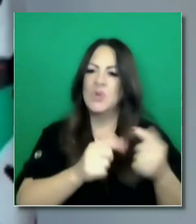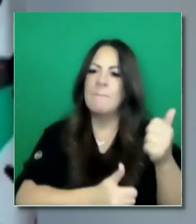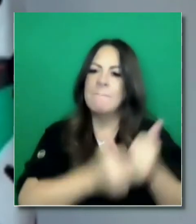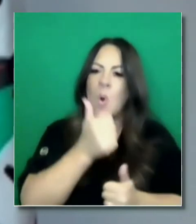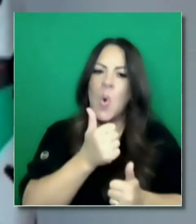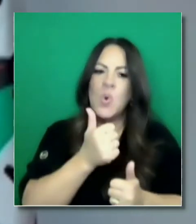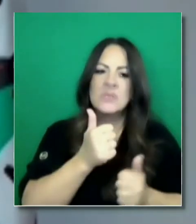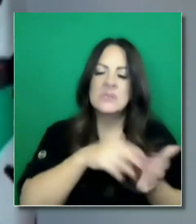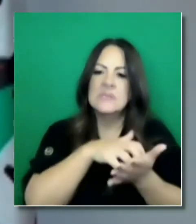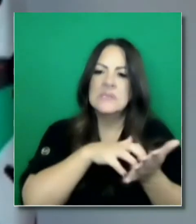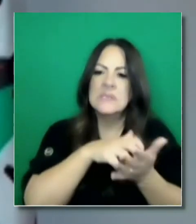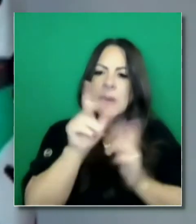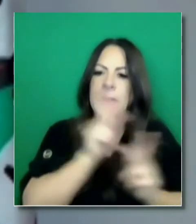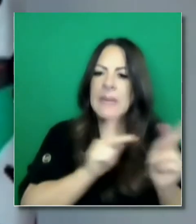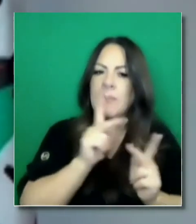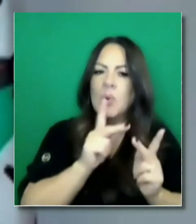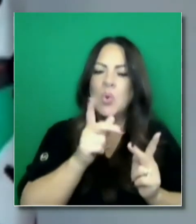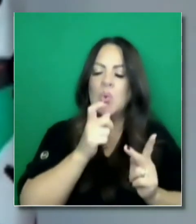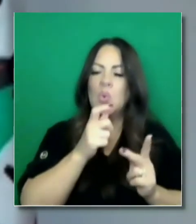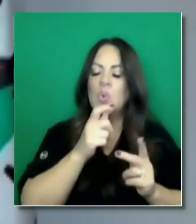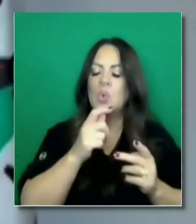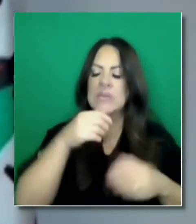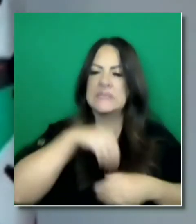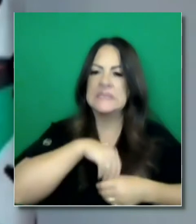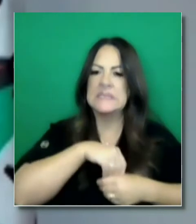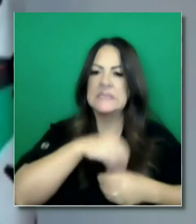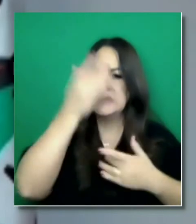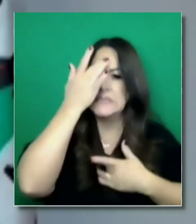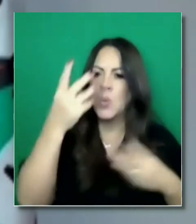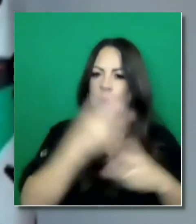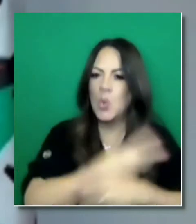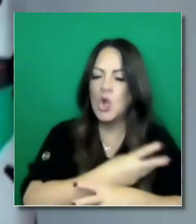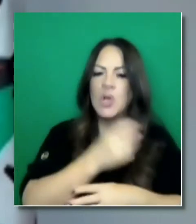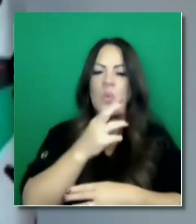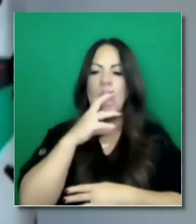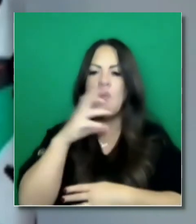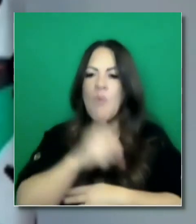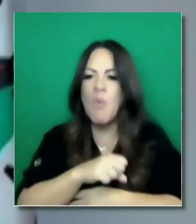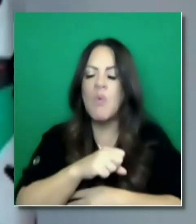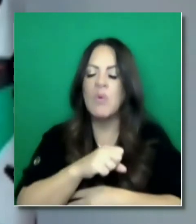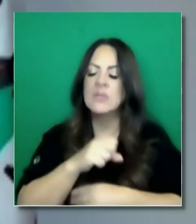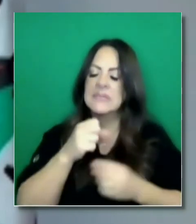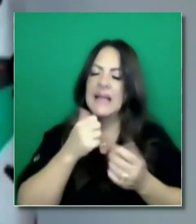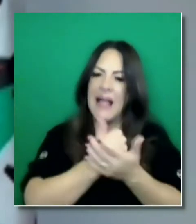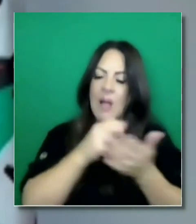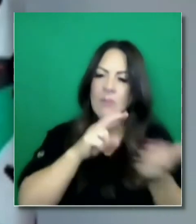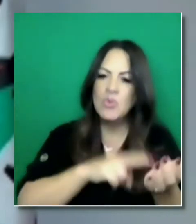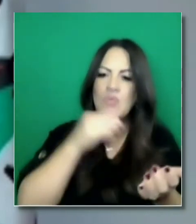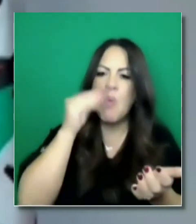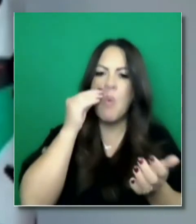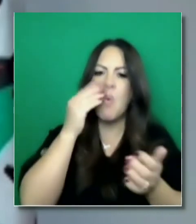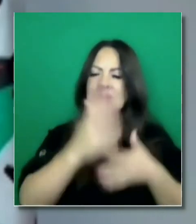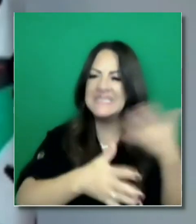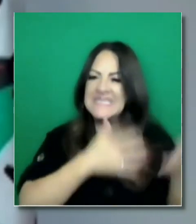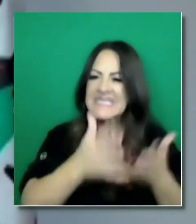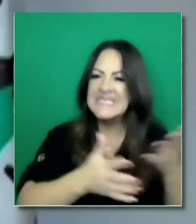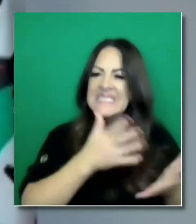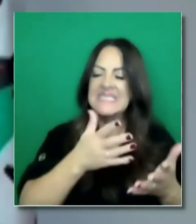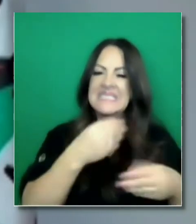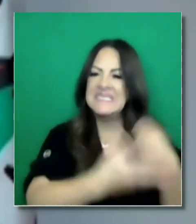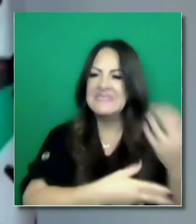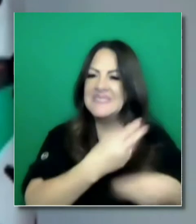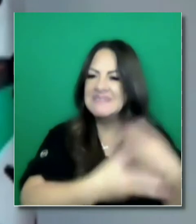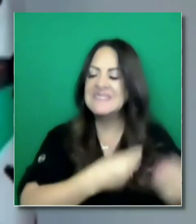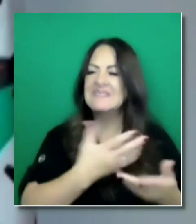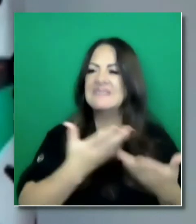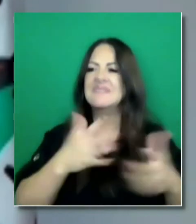workers, and then into those first couple of months of the new year and really feeling more confident then. But right